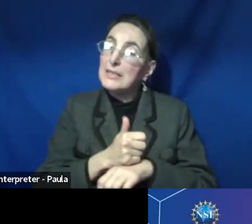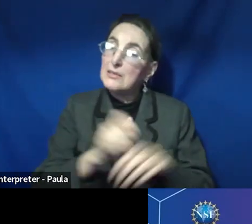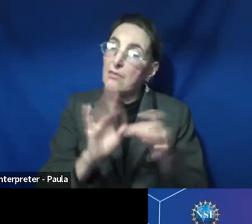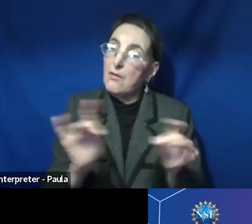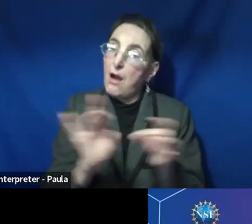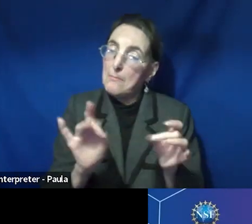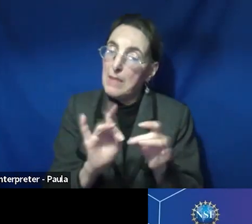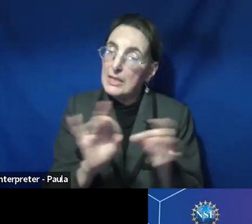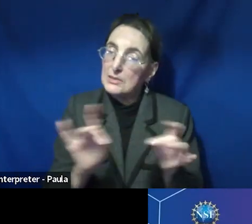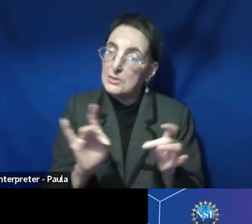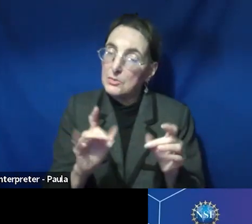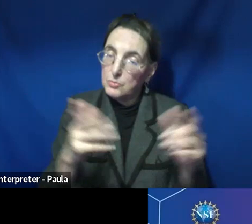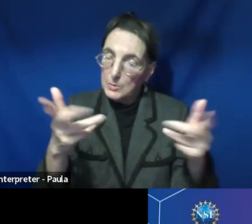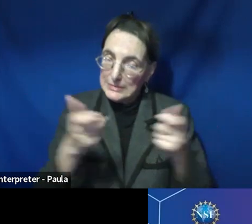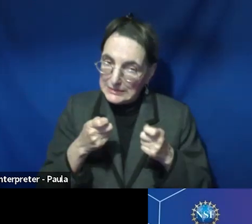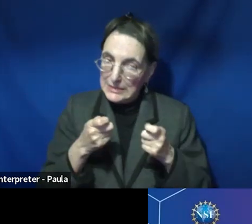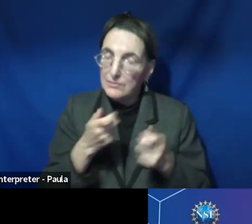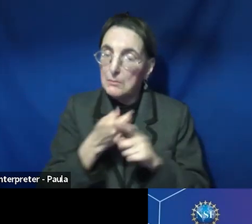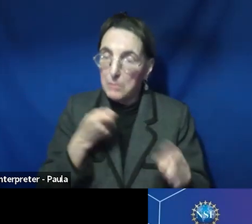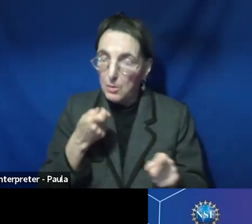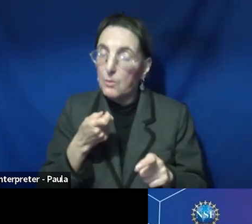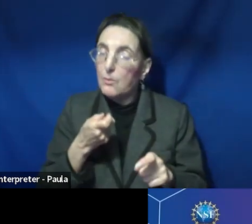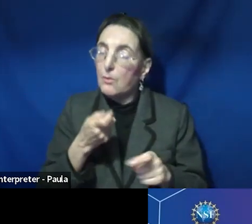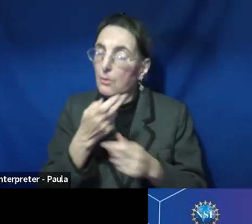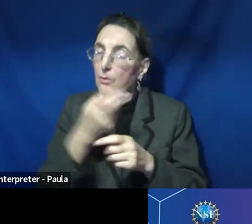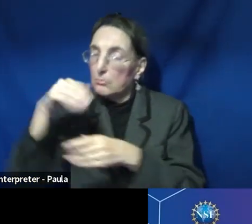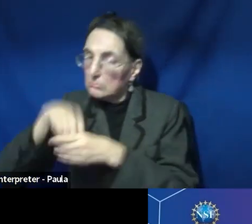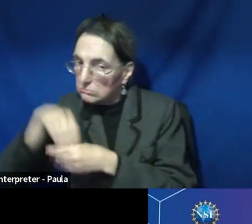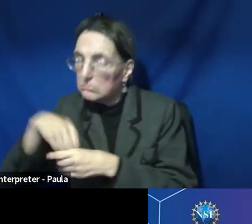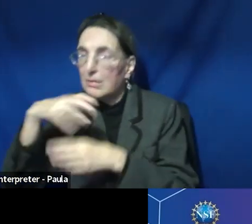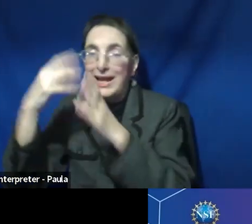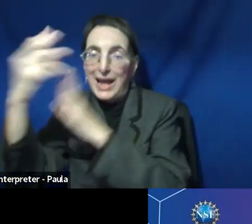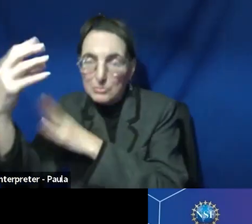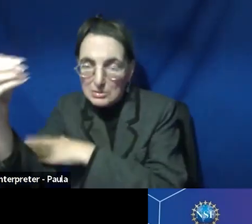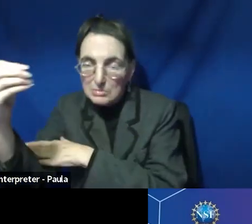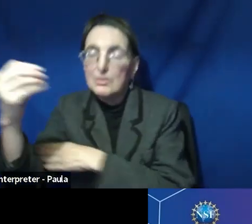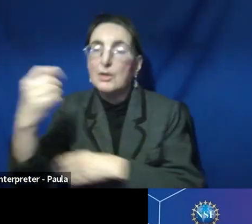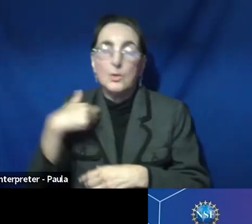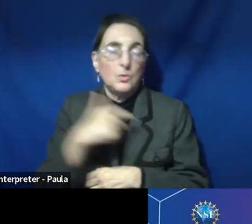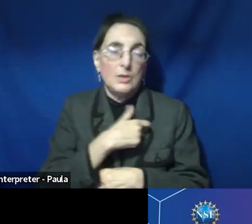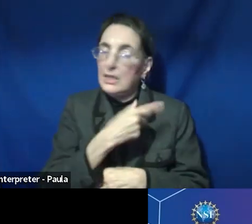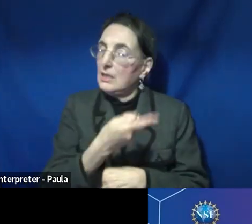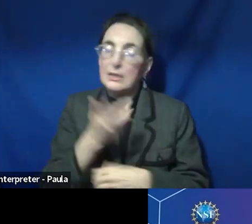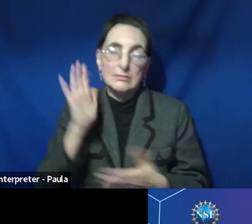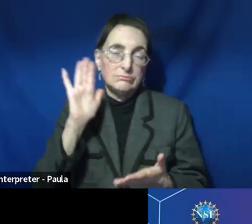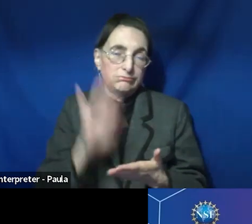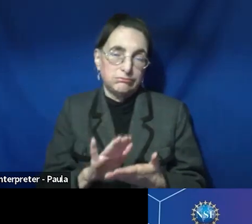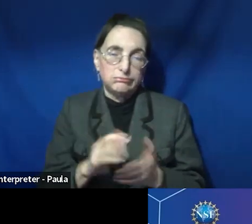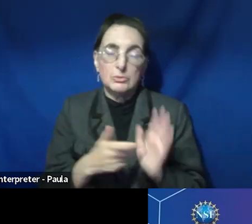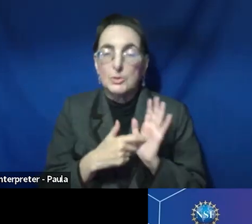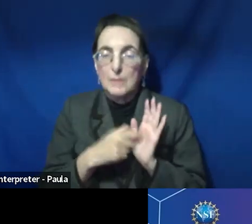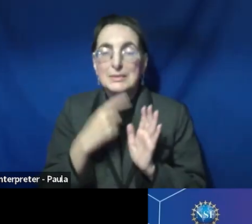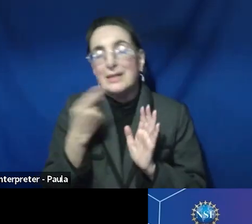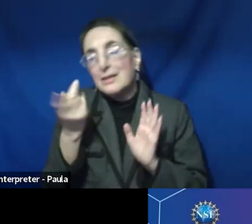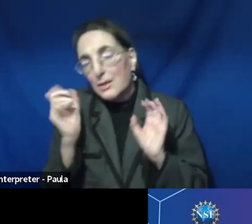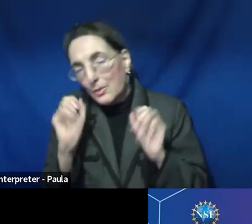we received both internally and externally, we dialed back that requirement a bit to say you could